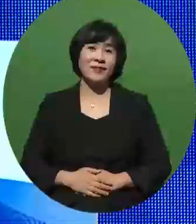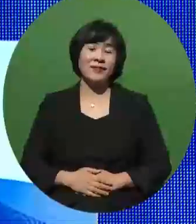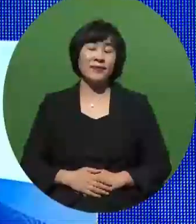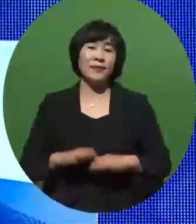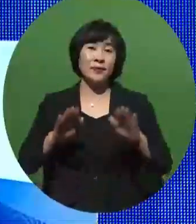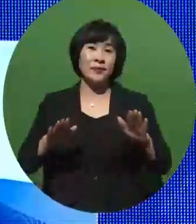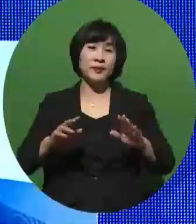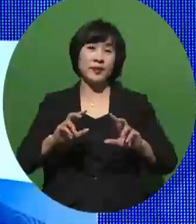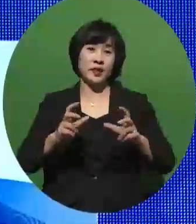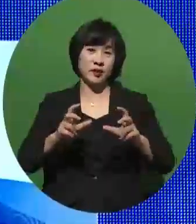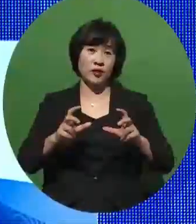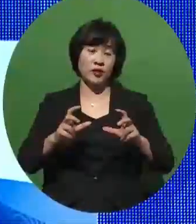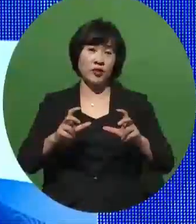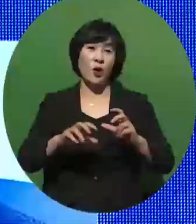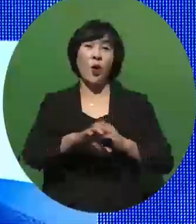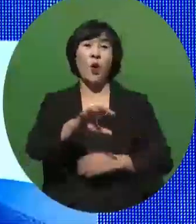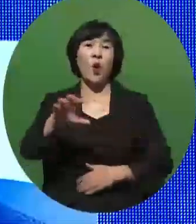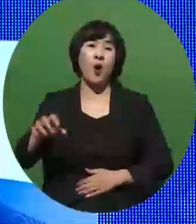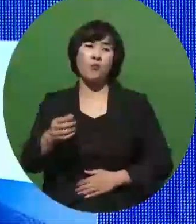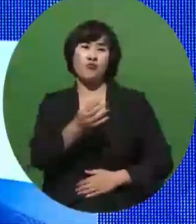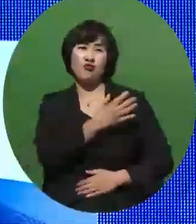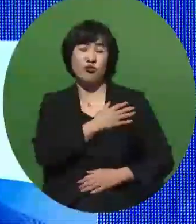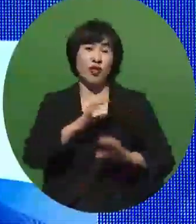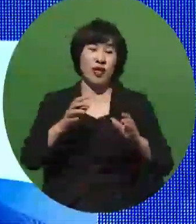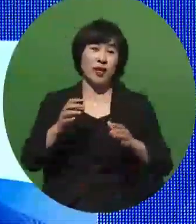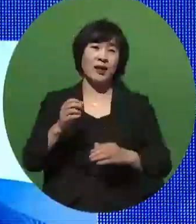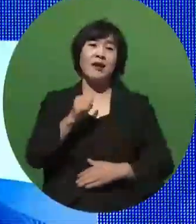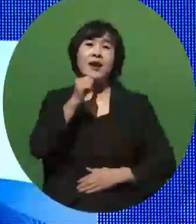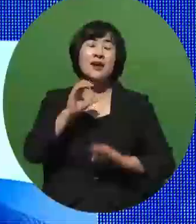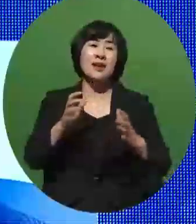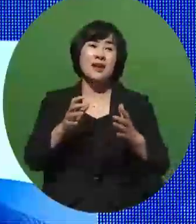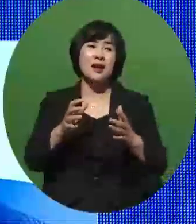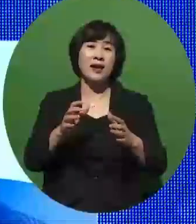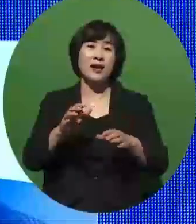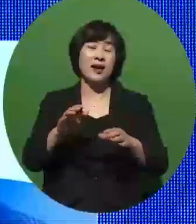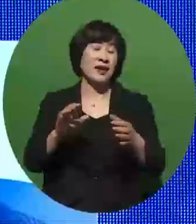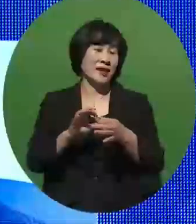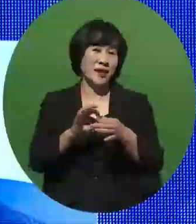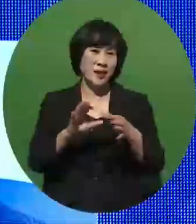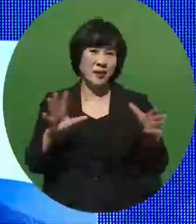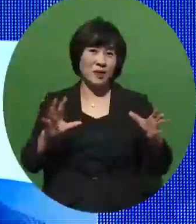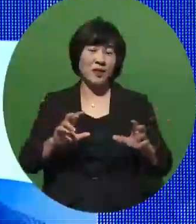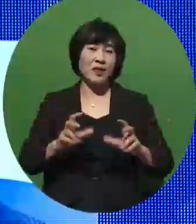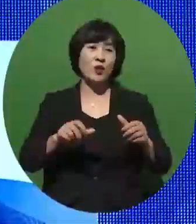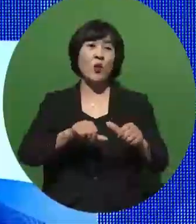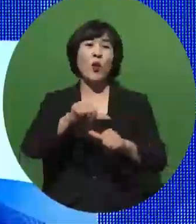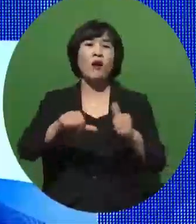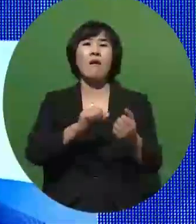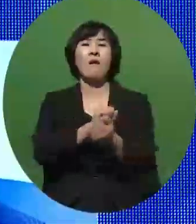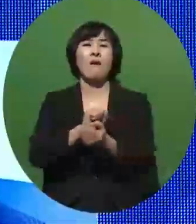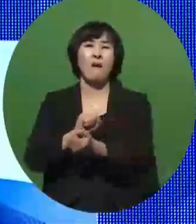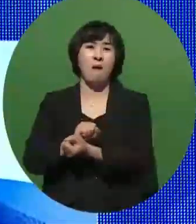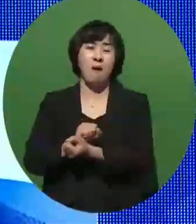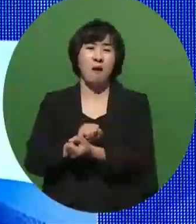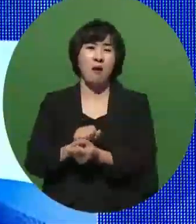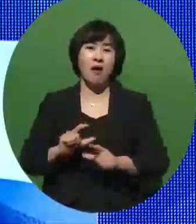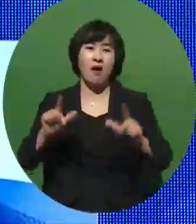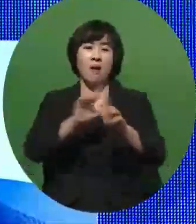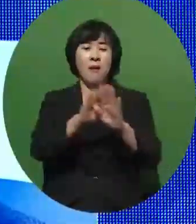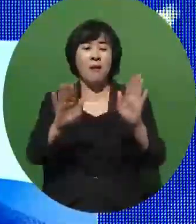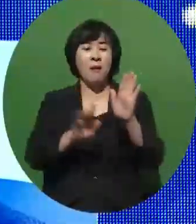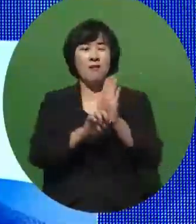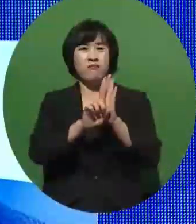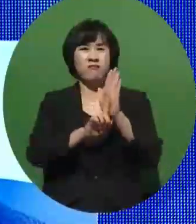the hometown of President Kim. Across the globe, both rich and the poor nations are enduring